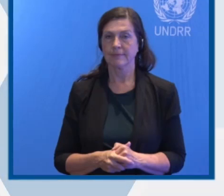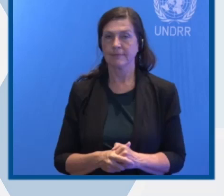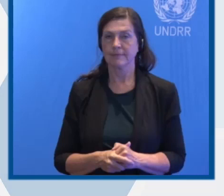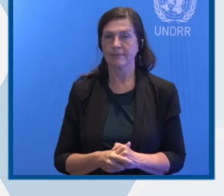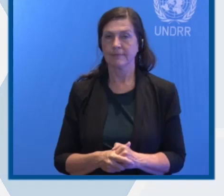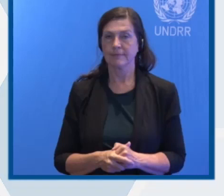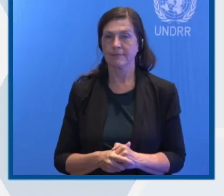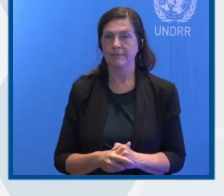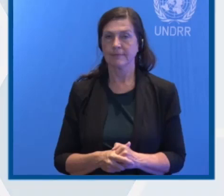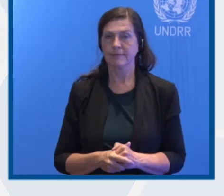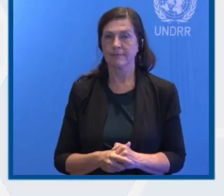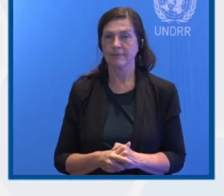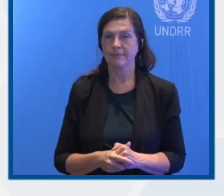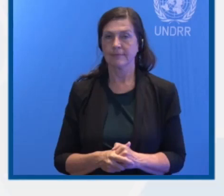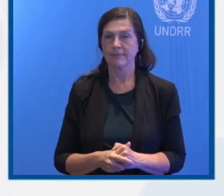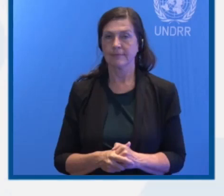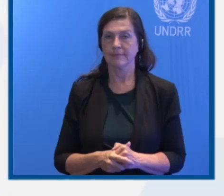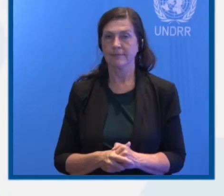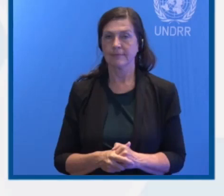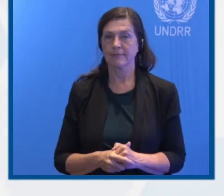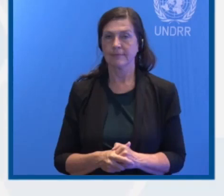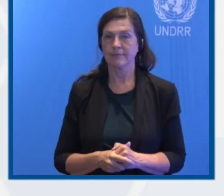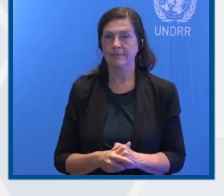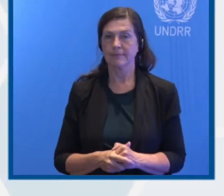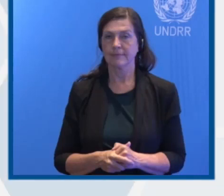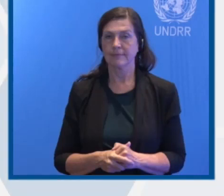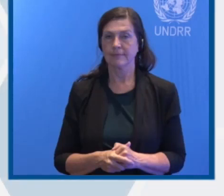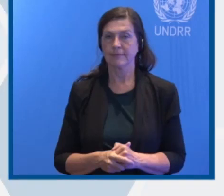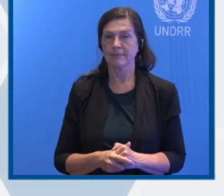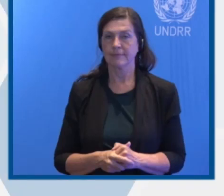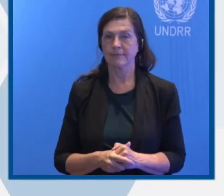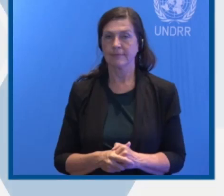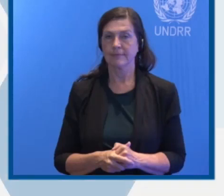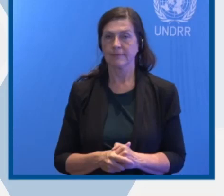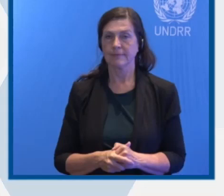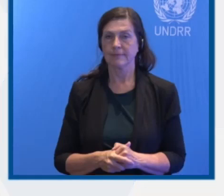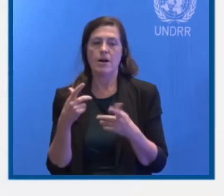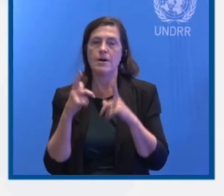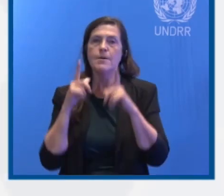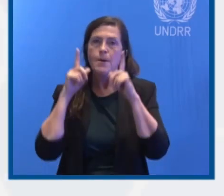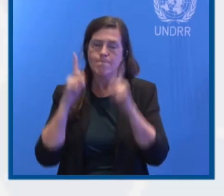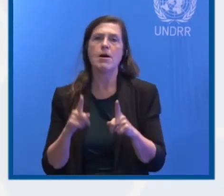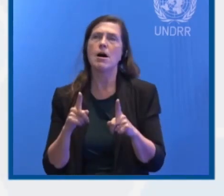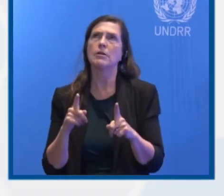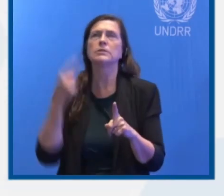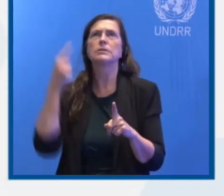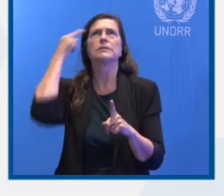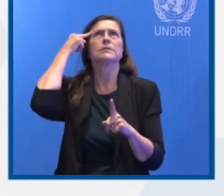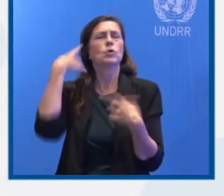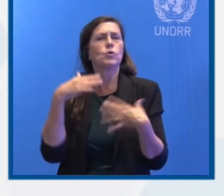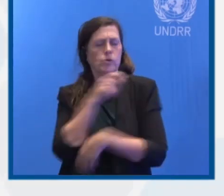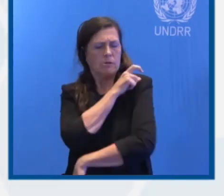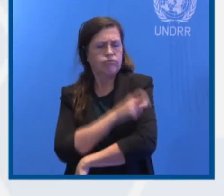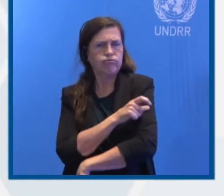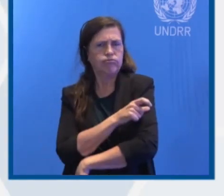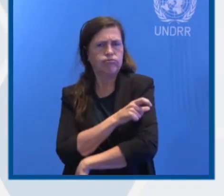really sensitizing us towards the requirement for resilient infrastructure, if I may say so. My question is,